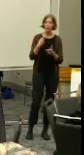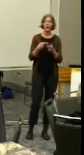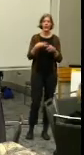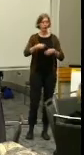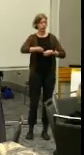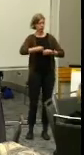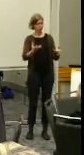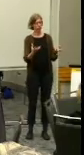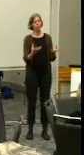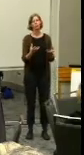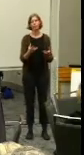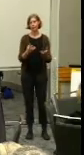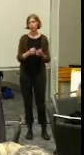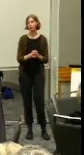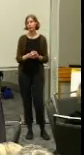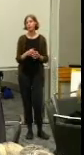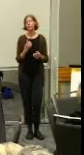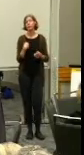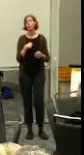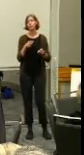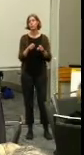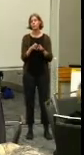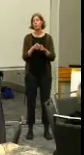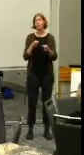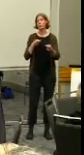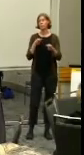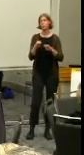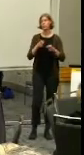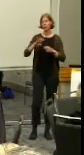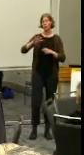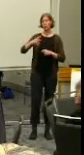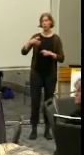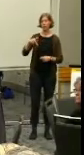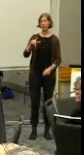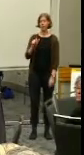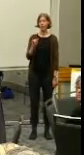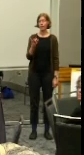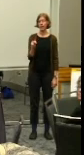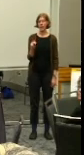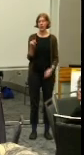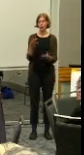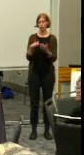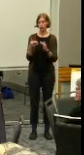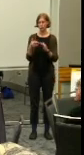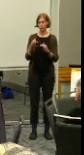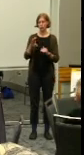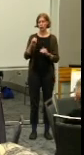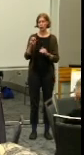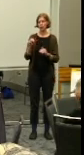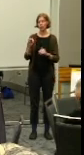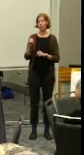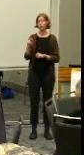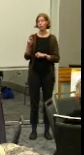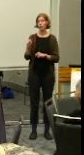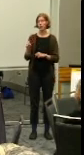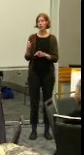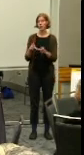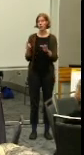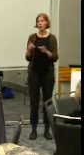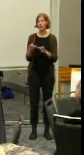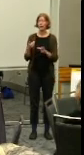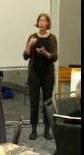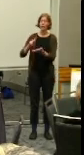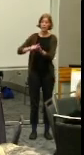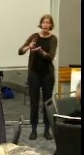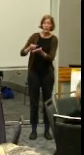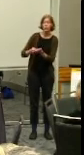things. We also manage the Falls Paying Forward, which is a co-working space, event space and commissary kitchen that's owned